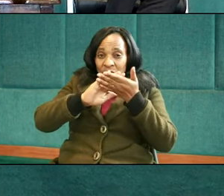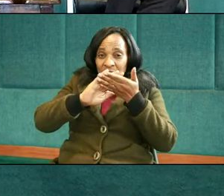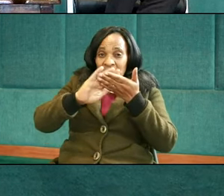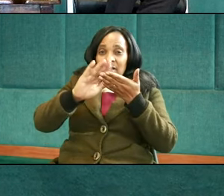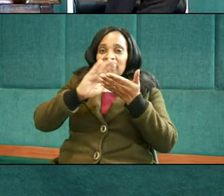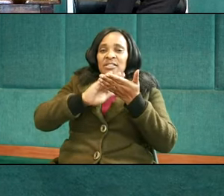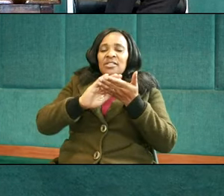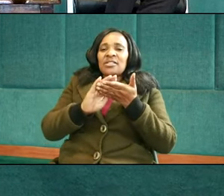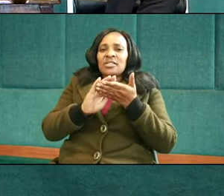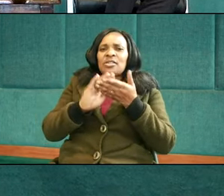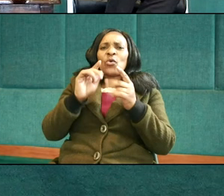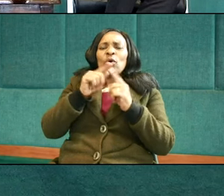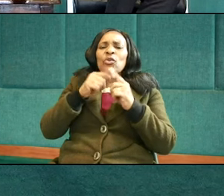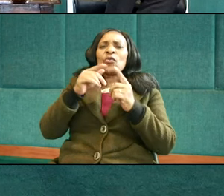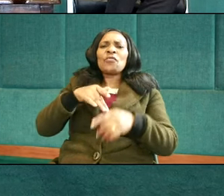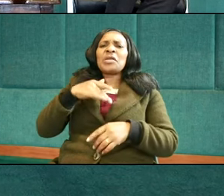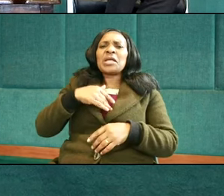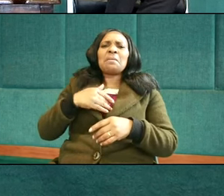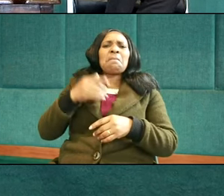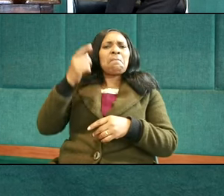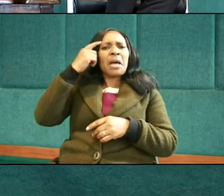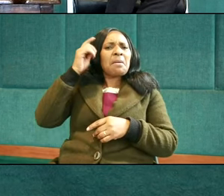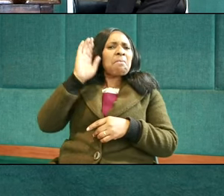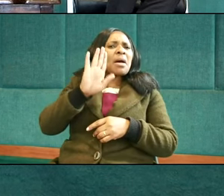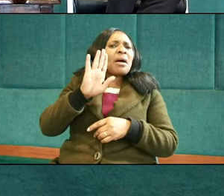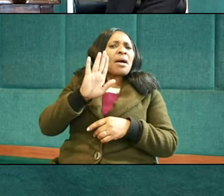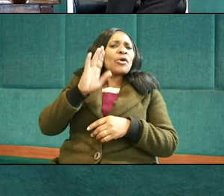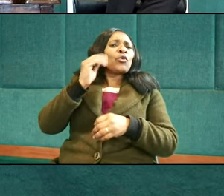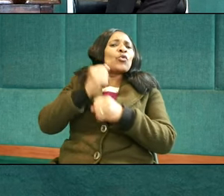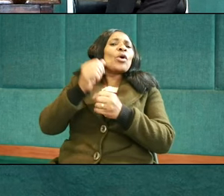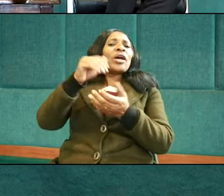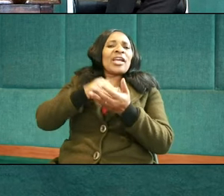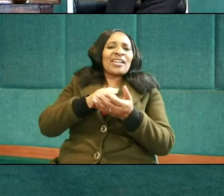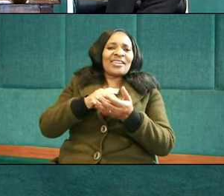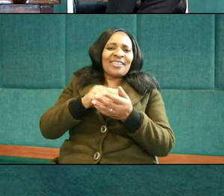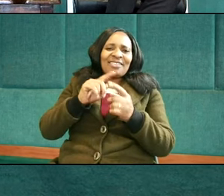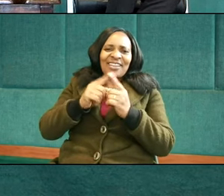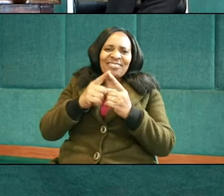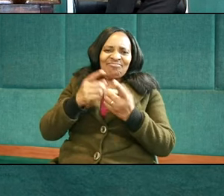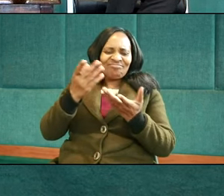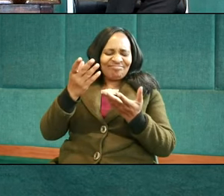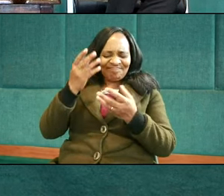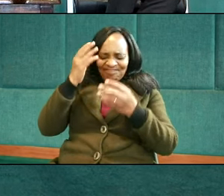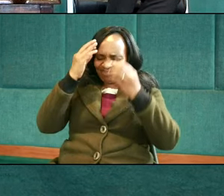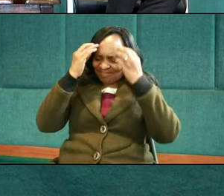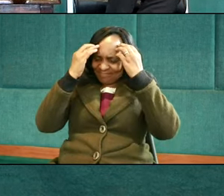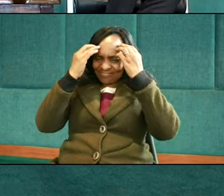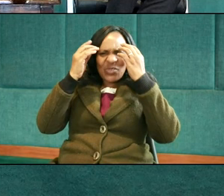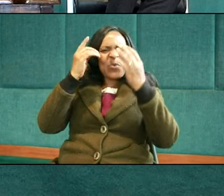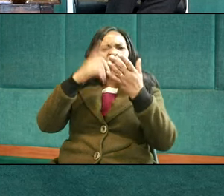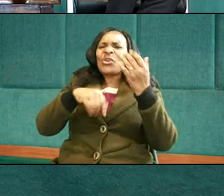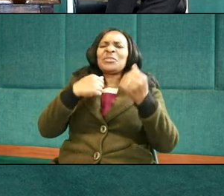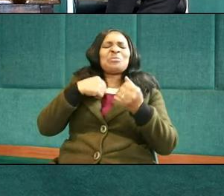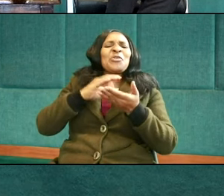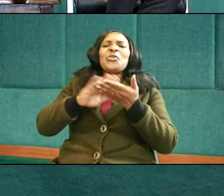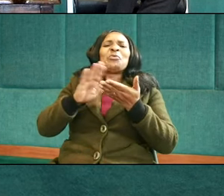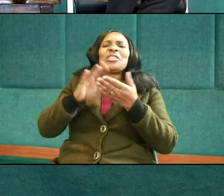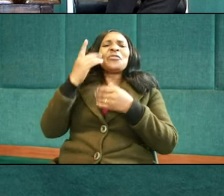then you feel like at the back of your mind, you know you're going to do it again. So you wonder, what's even the point of